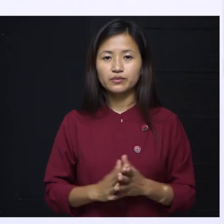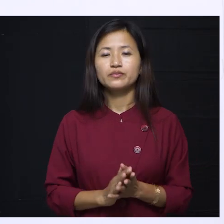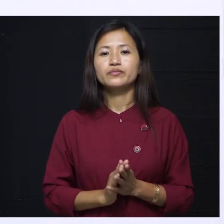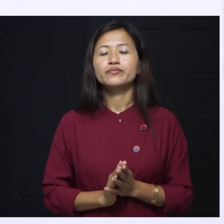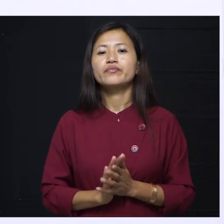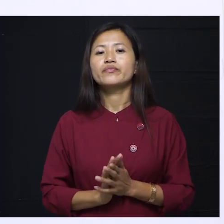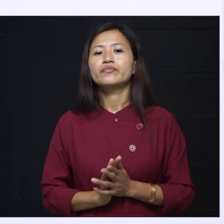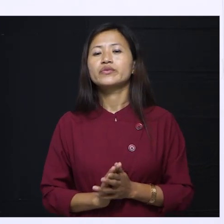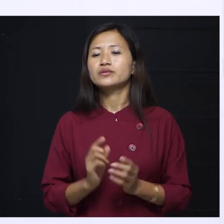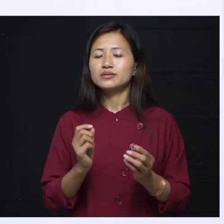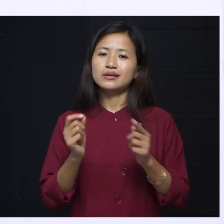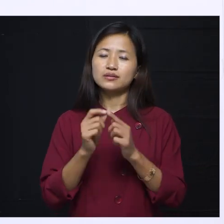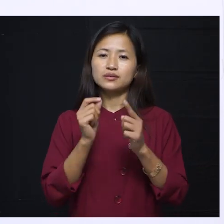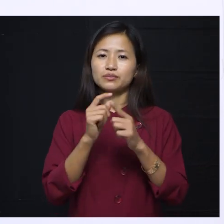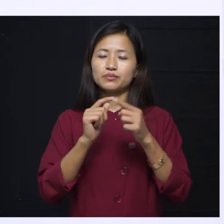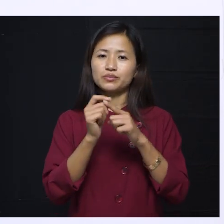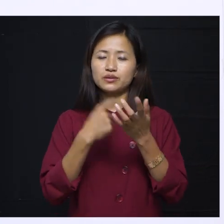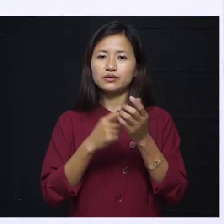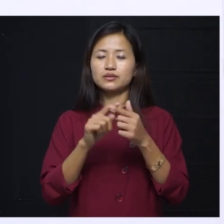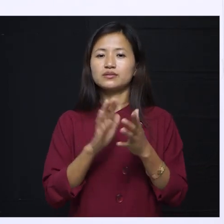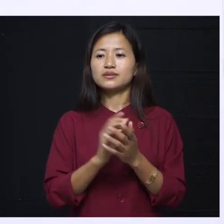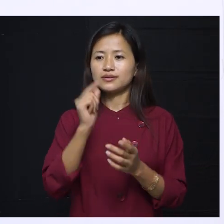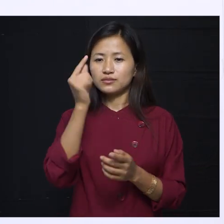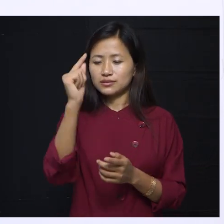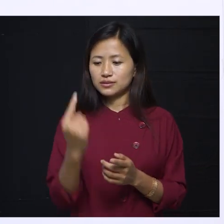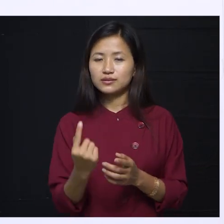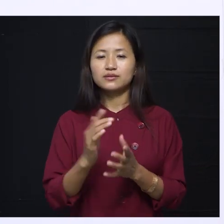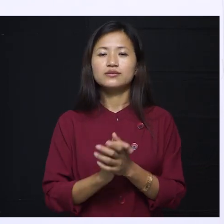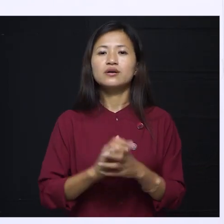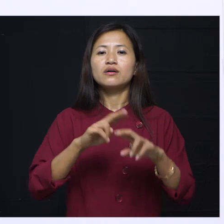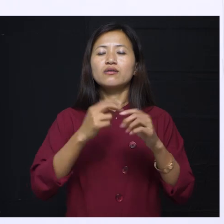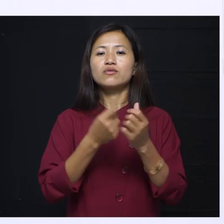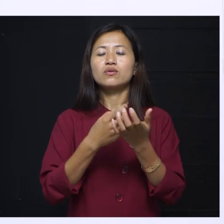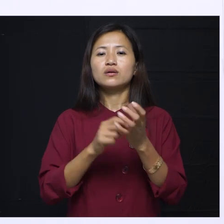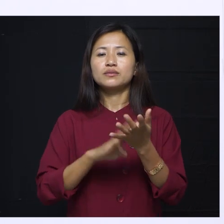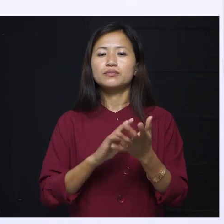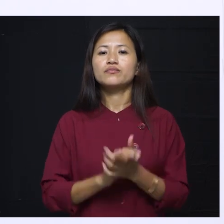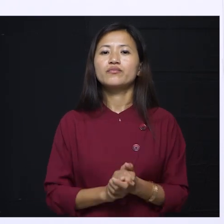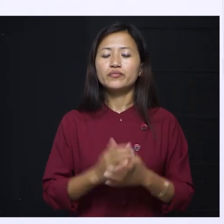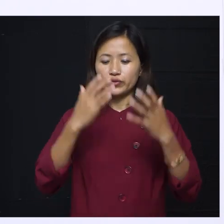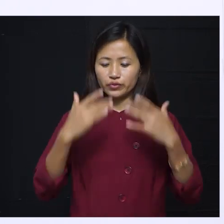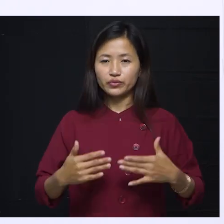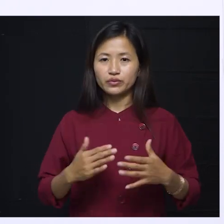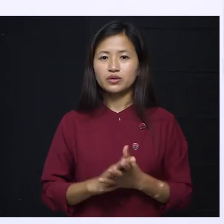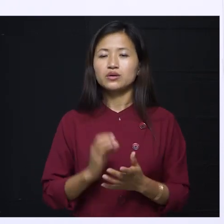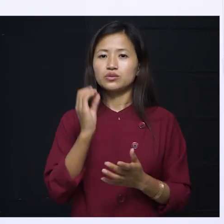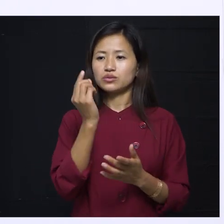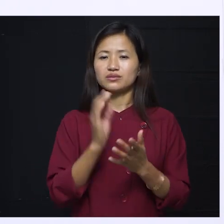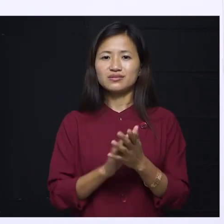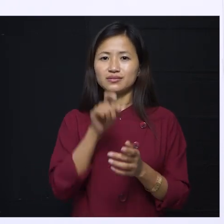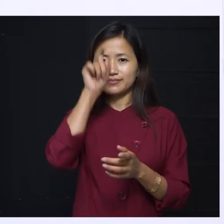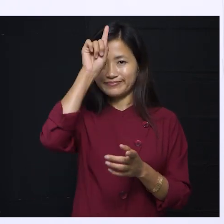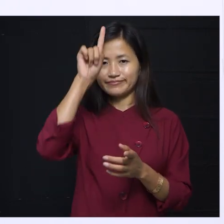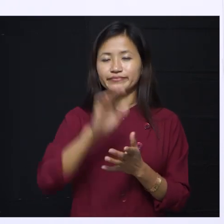itself is a prefix. Uni means single, a single form. So that is what we have here. Uniform, unicorn, or